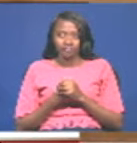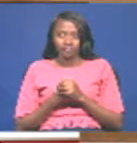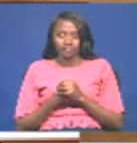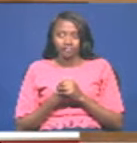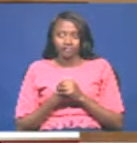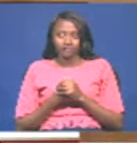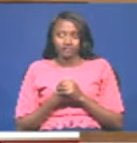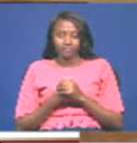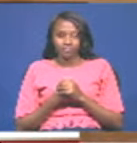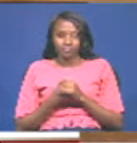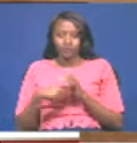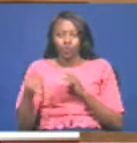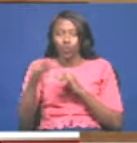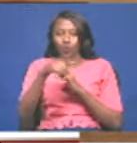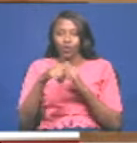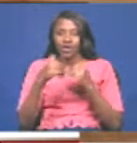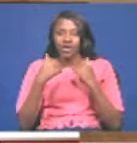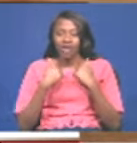We have again